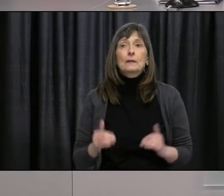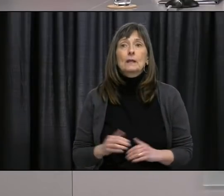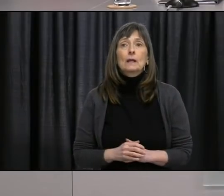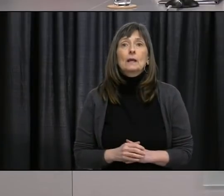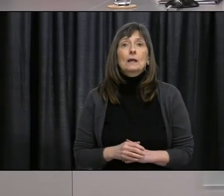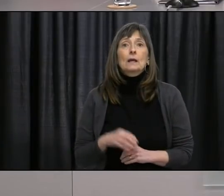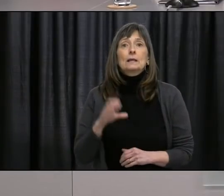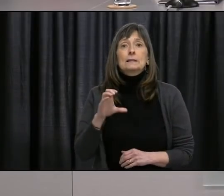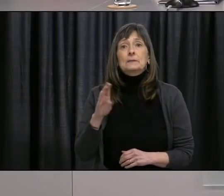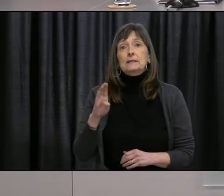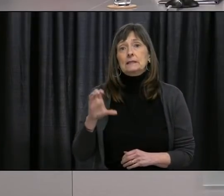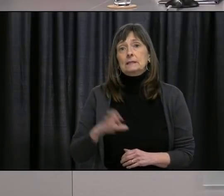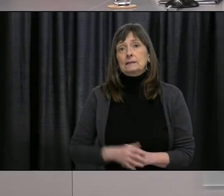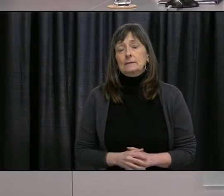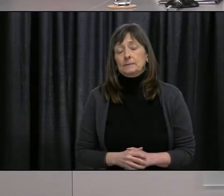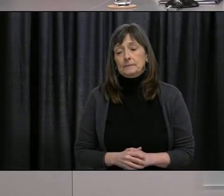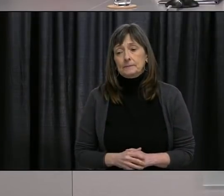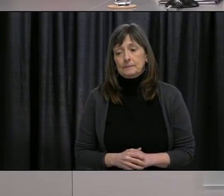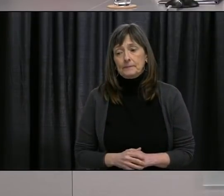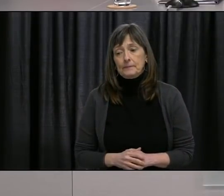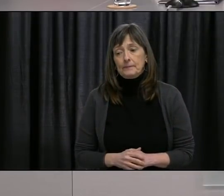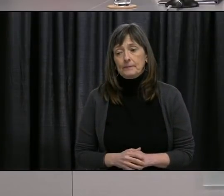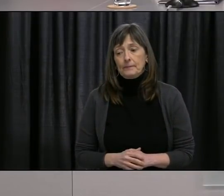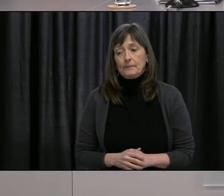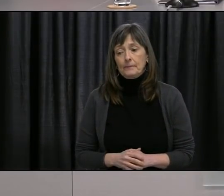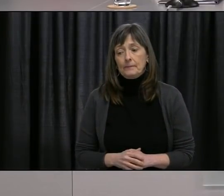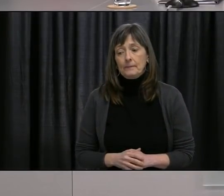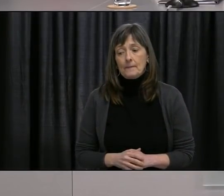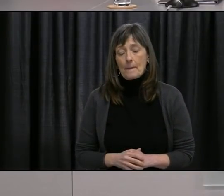Peter Cowan of CBC News. Please go ahead.